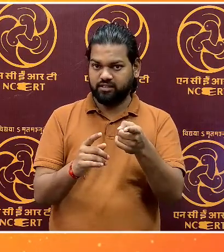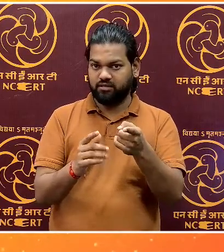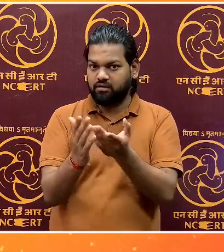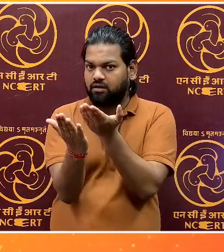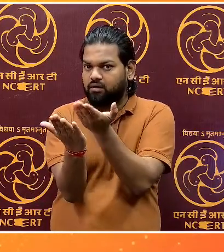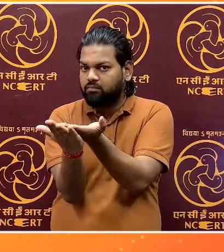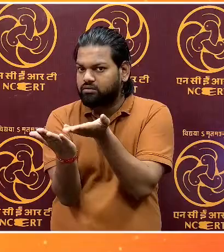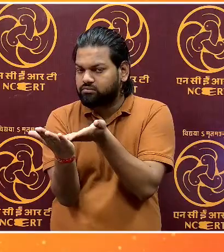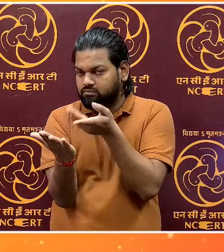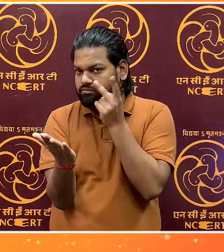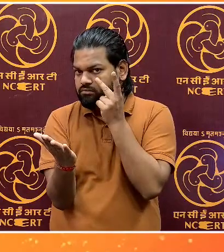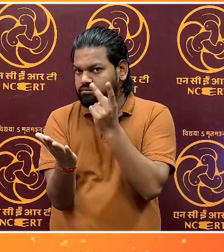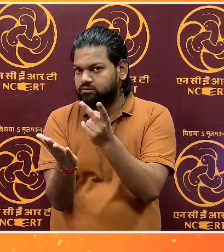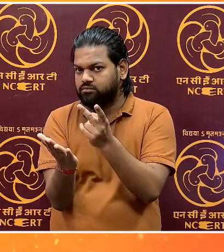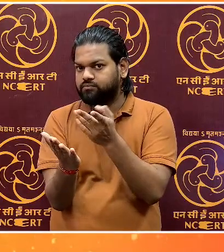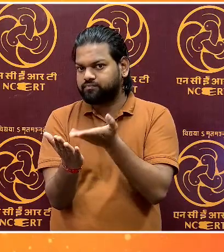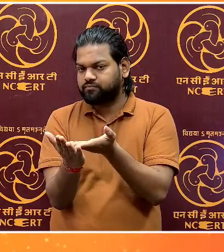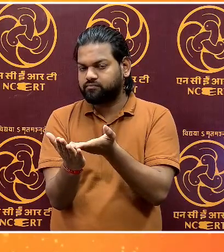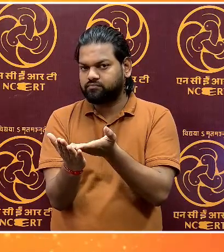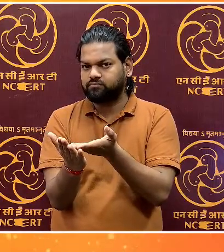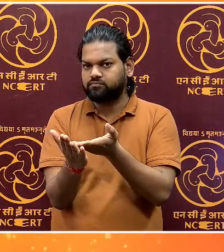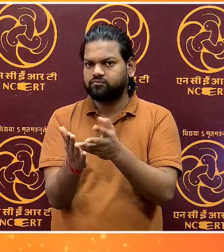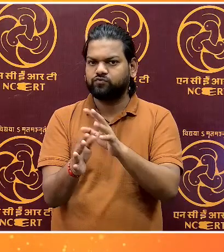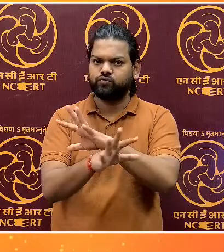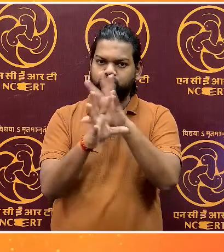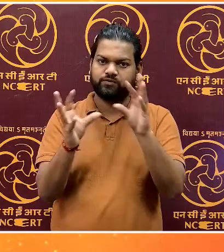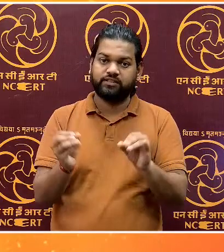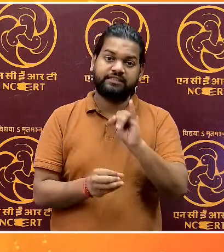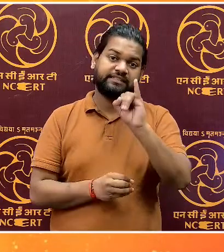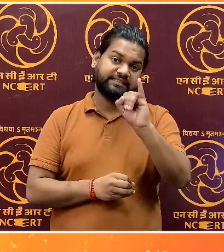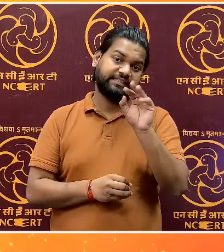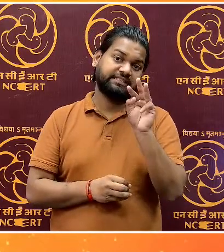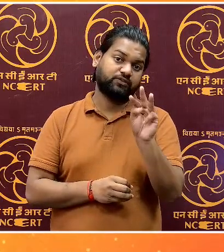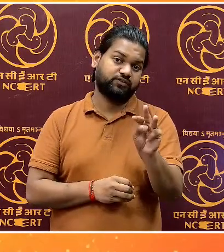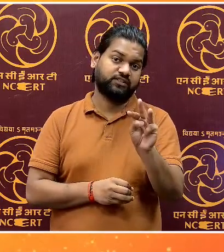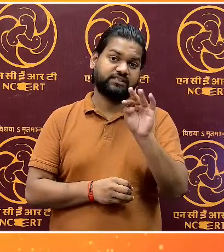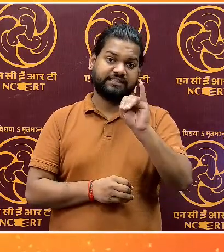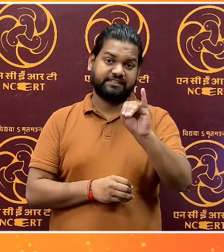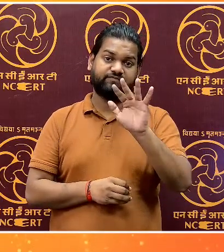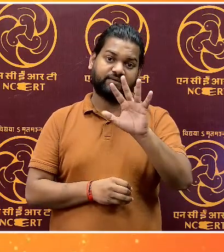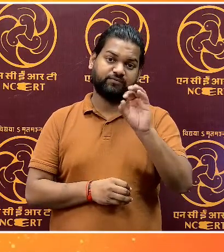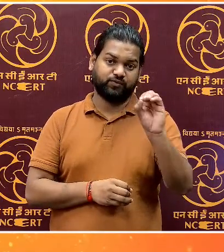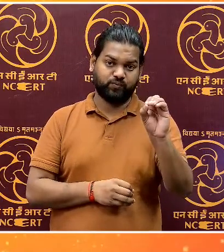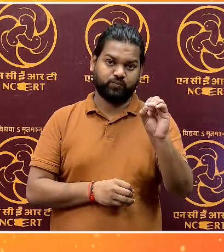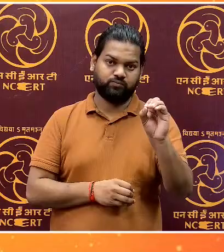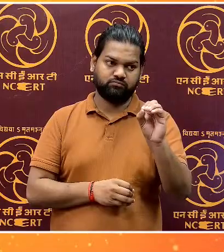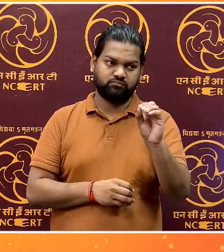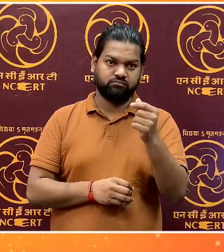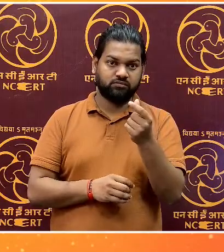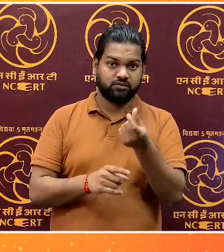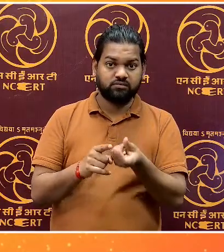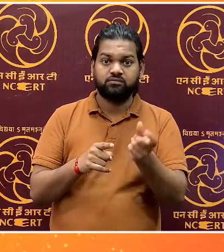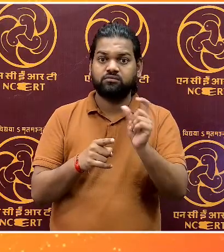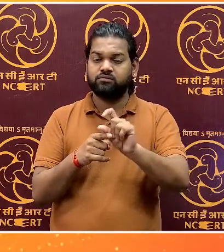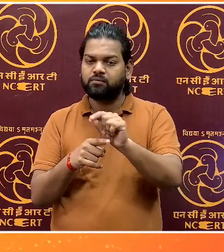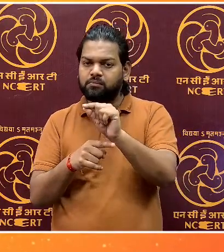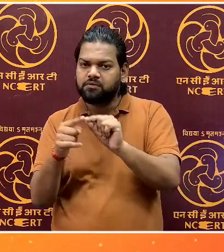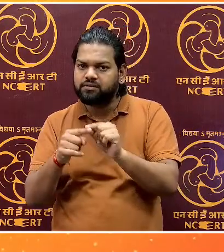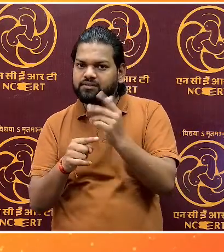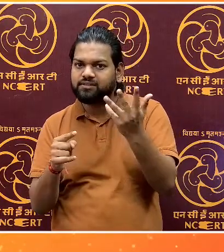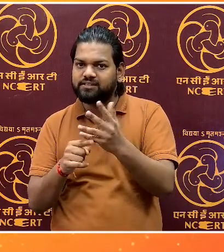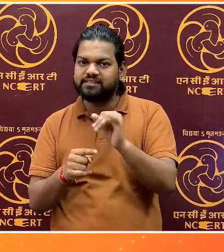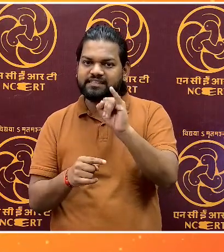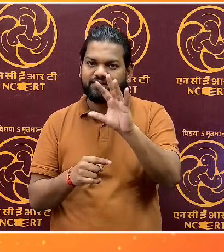of amount, compound interest formula, it comes out to be 6,655. And the interest share is